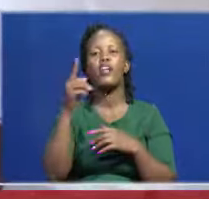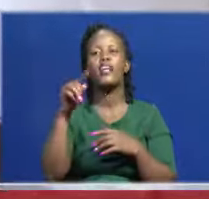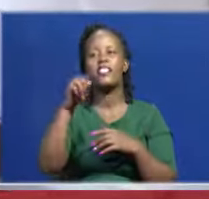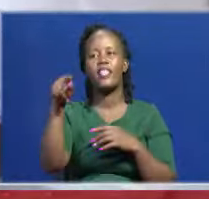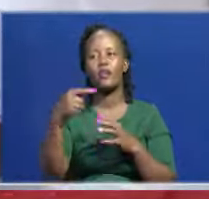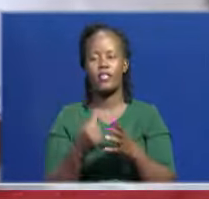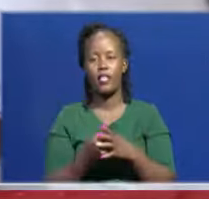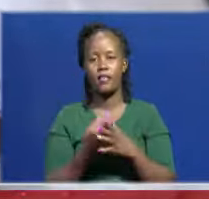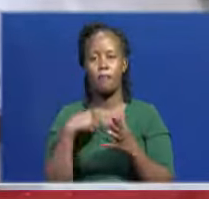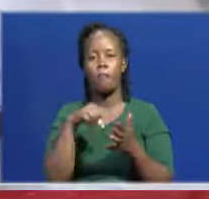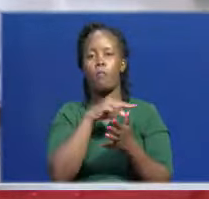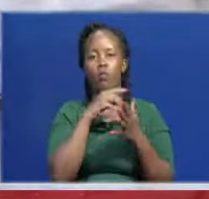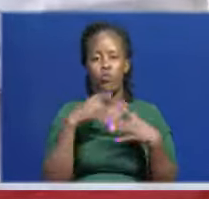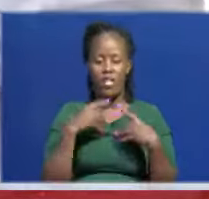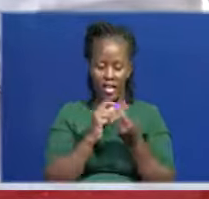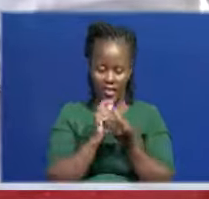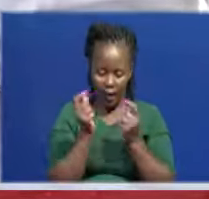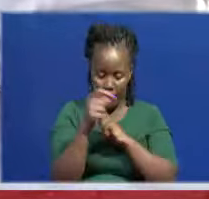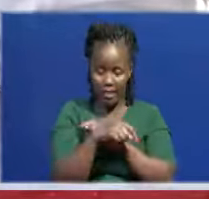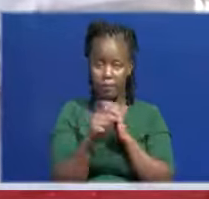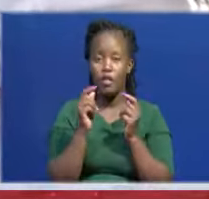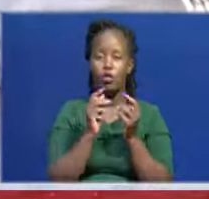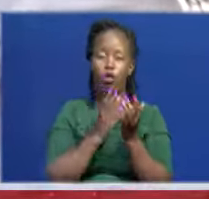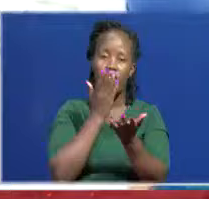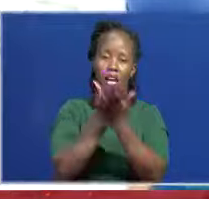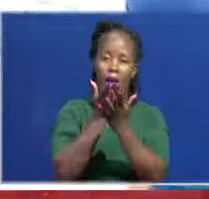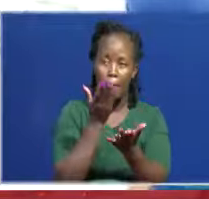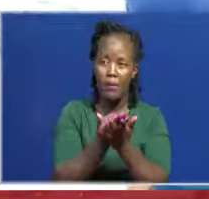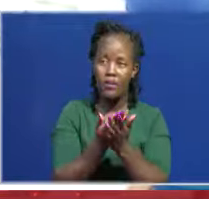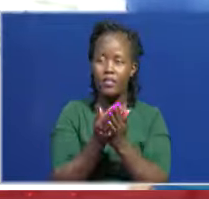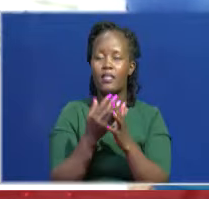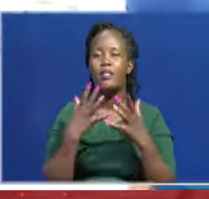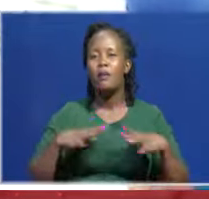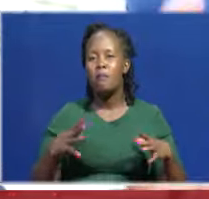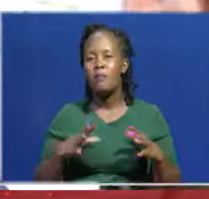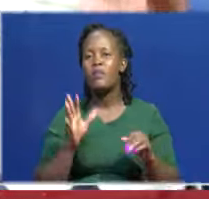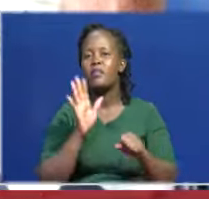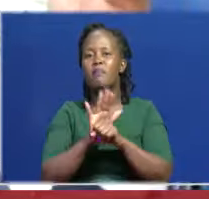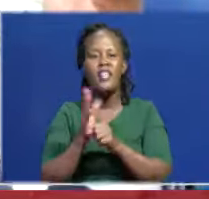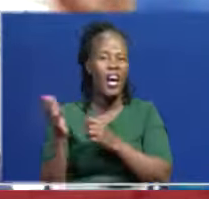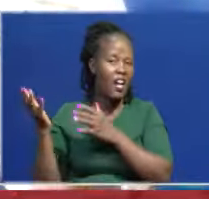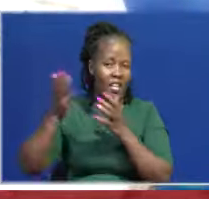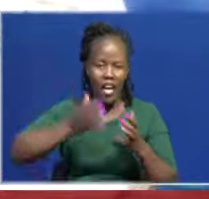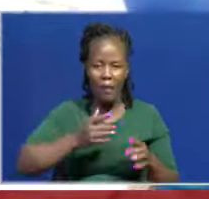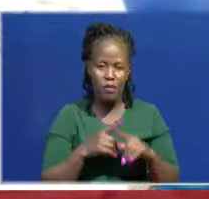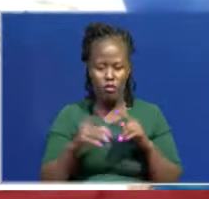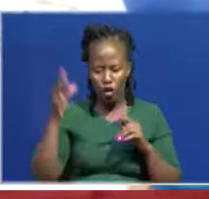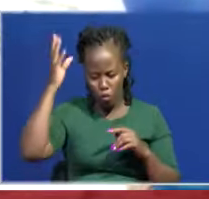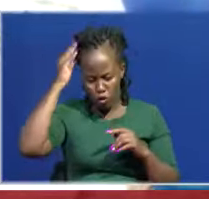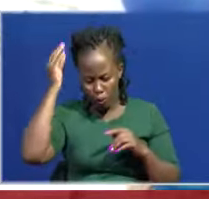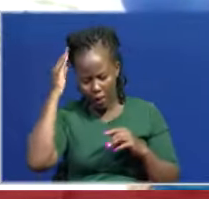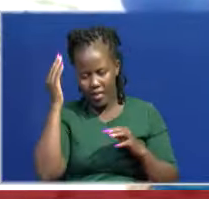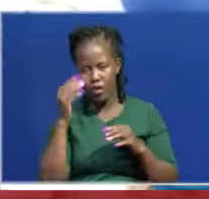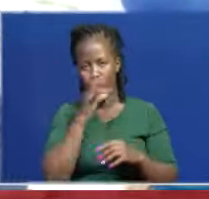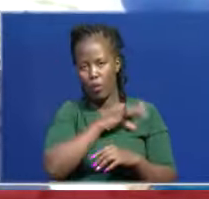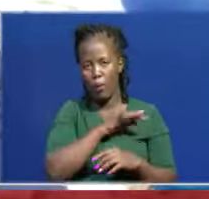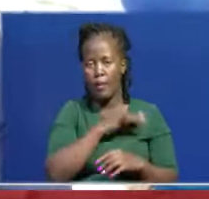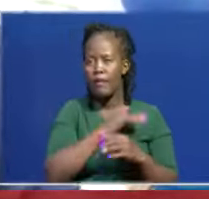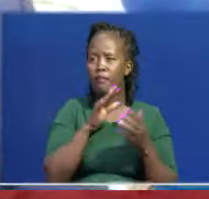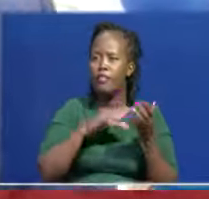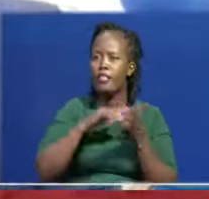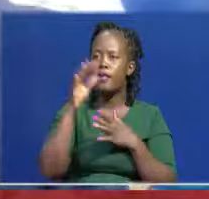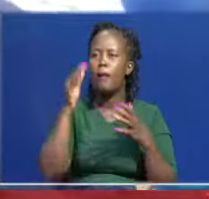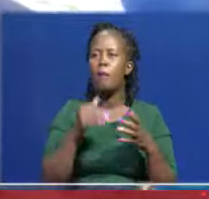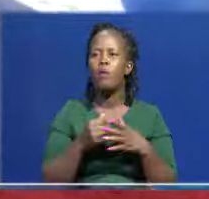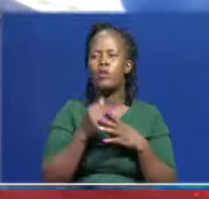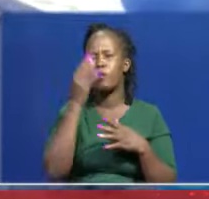bill. Chinese are coming here and making all the money. People are coming from Somalia and they're coming here and making all the money. So why should we